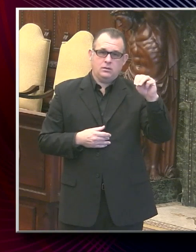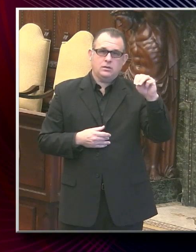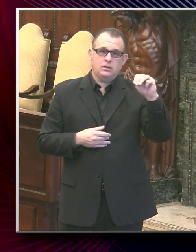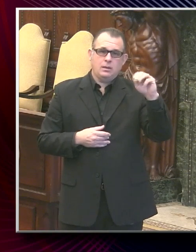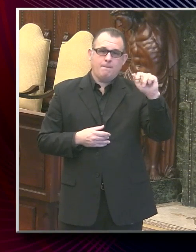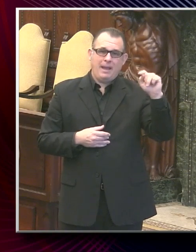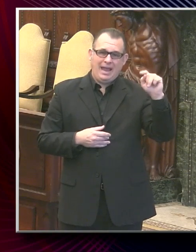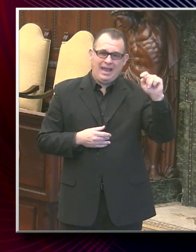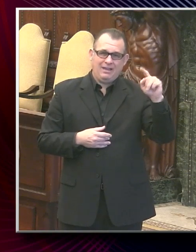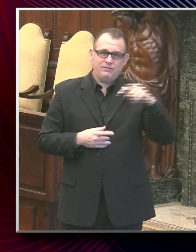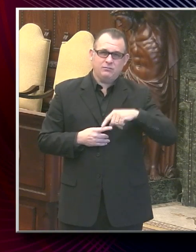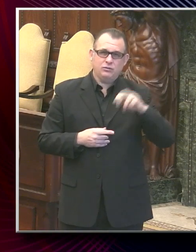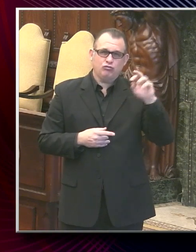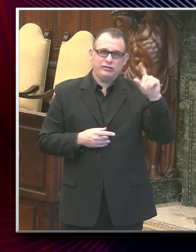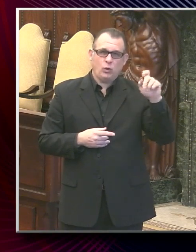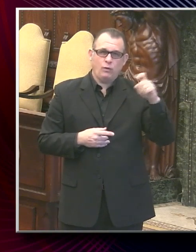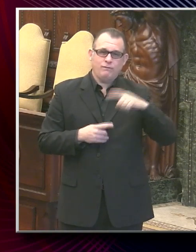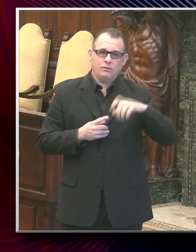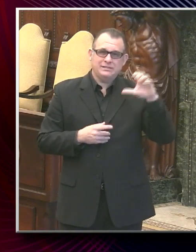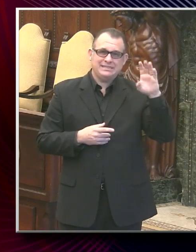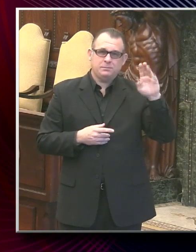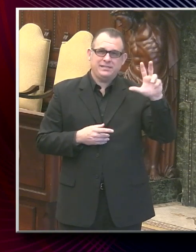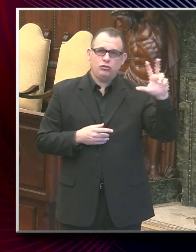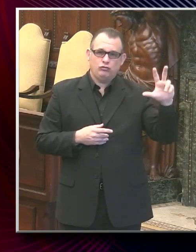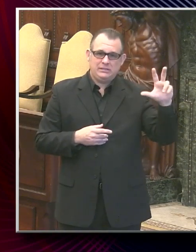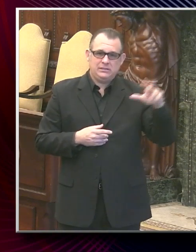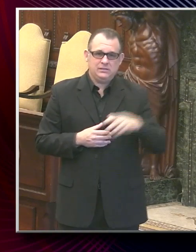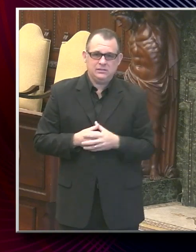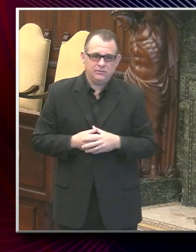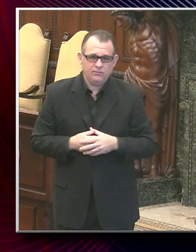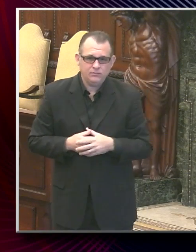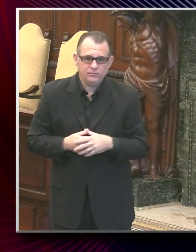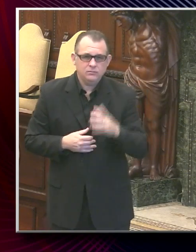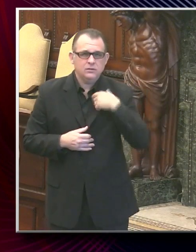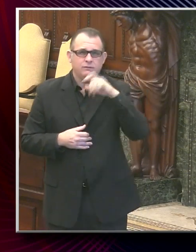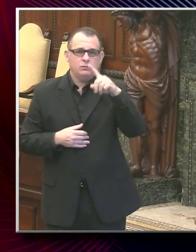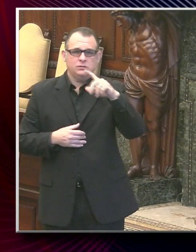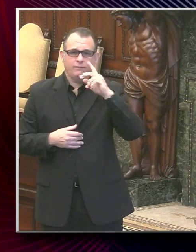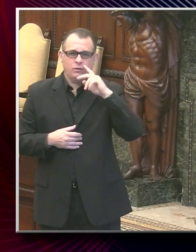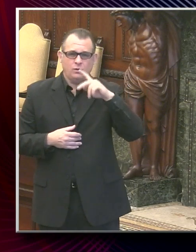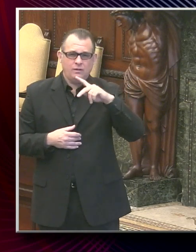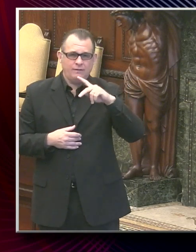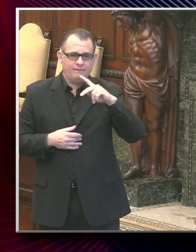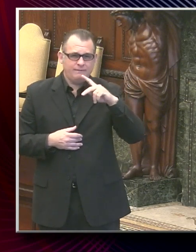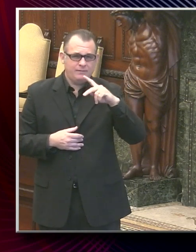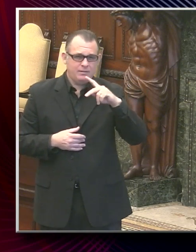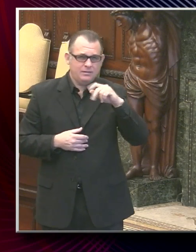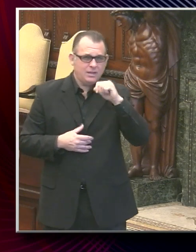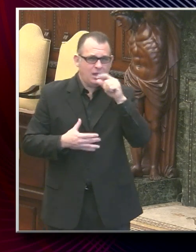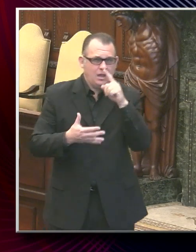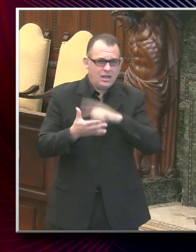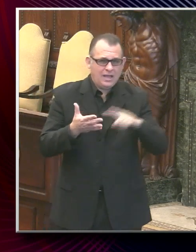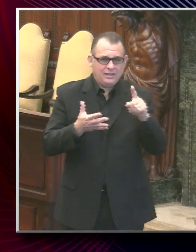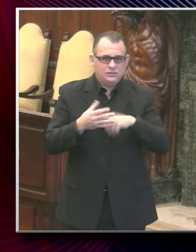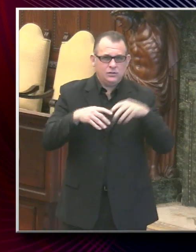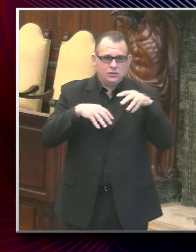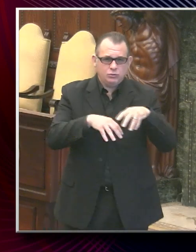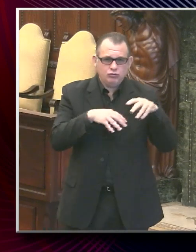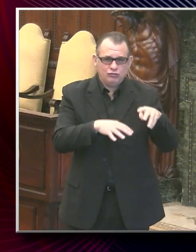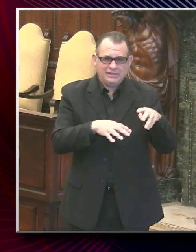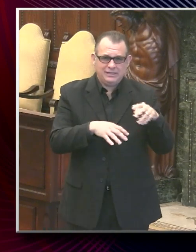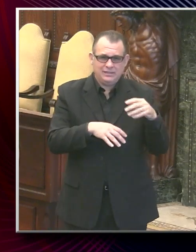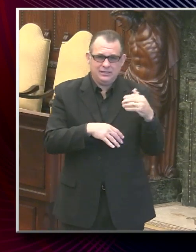Hi there. Philadelphia didn't cancel a parade during the 1918 pandemic, Dr. Farley,